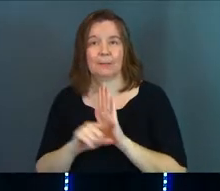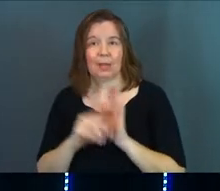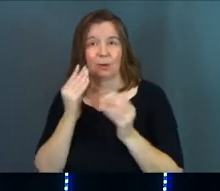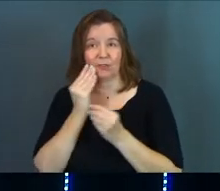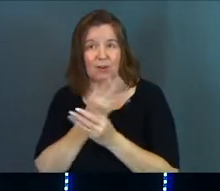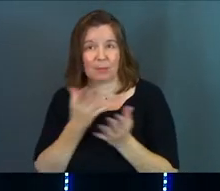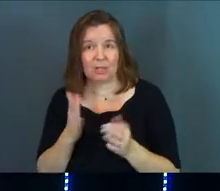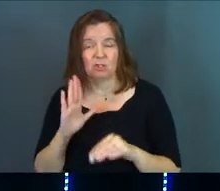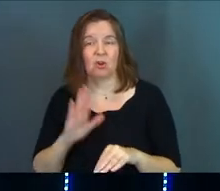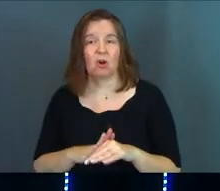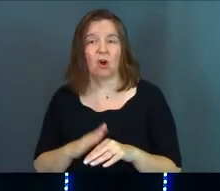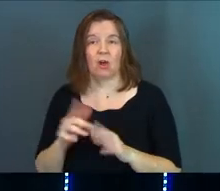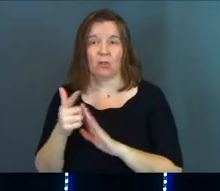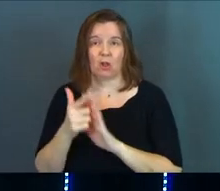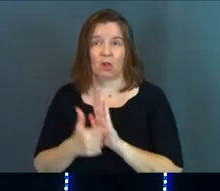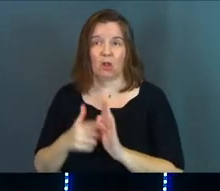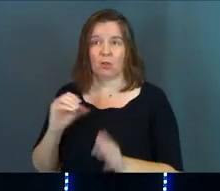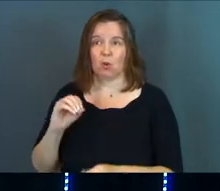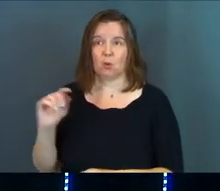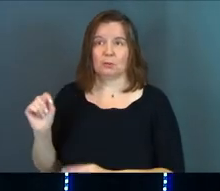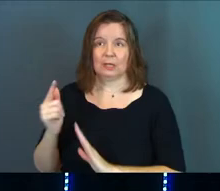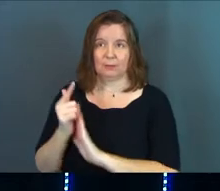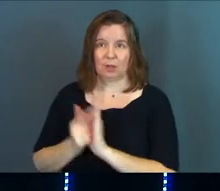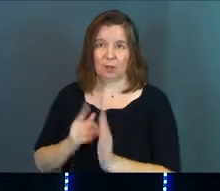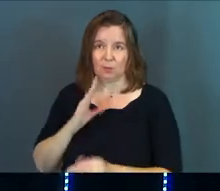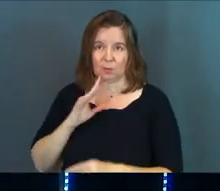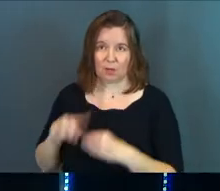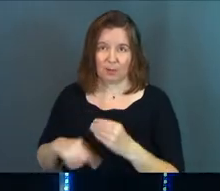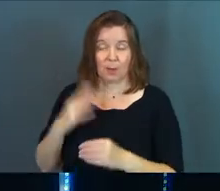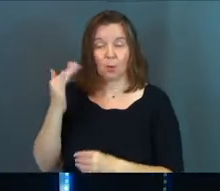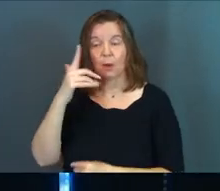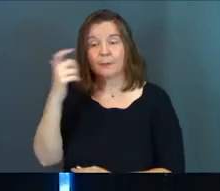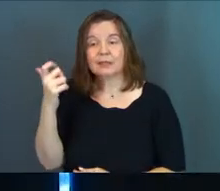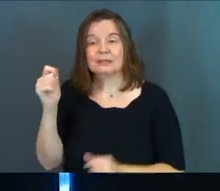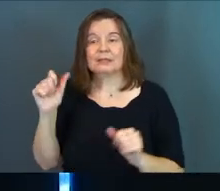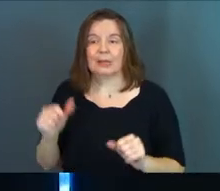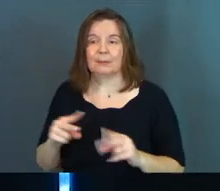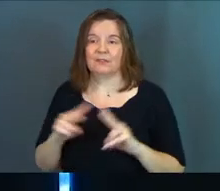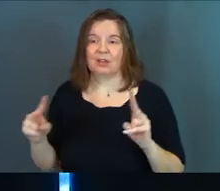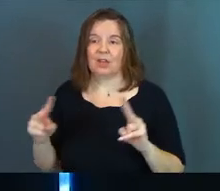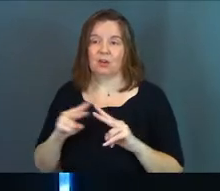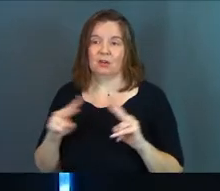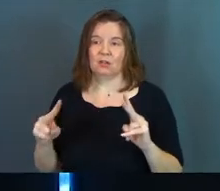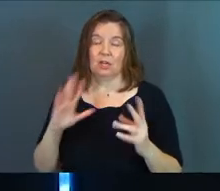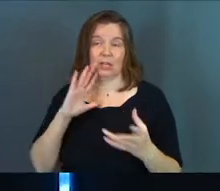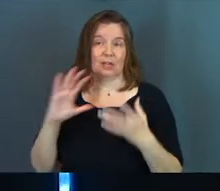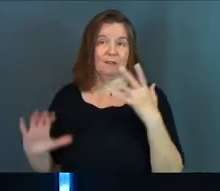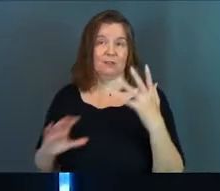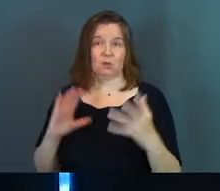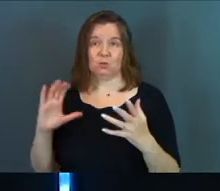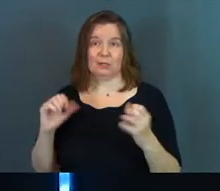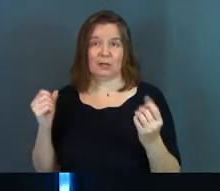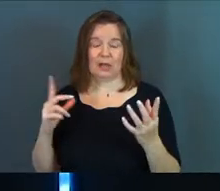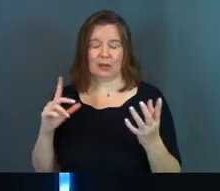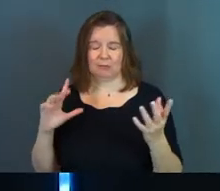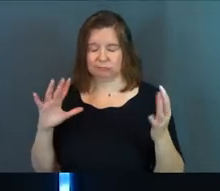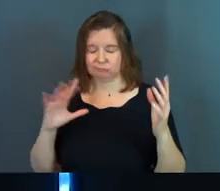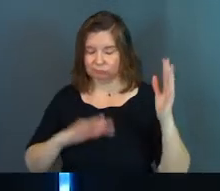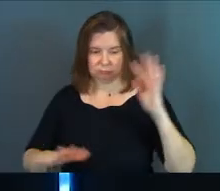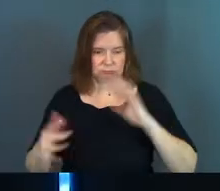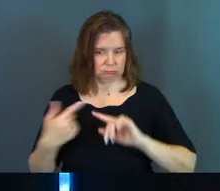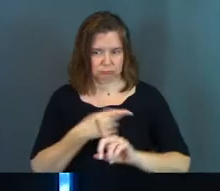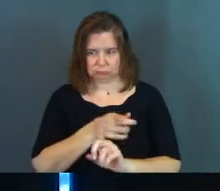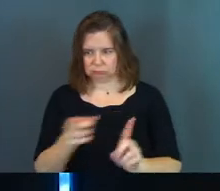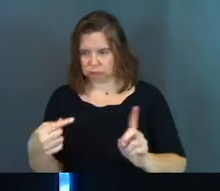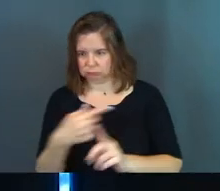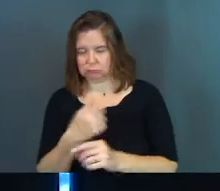background information on the law, this Old Testament law that we're talking about, because again, it can be very confusing and bring a lot of twists and turns, and we can all